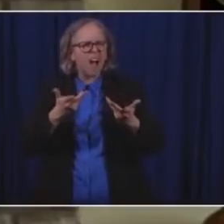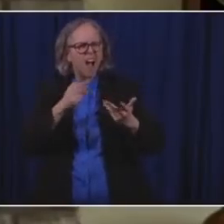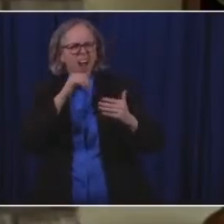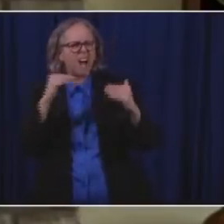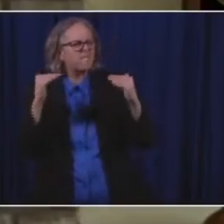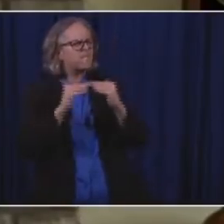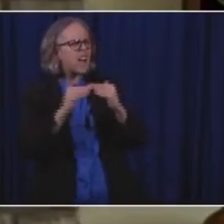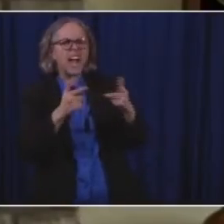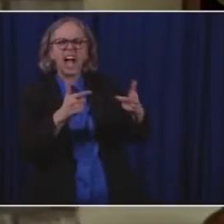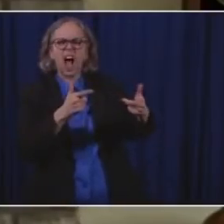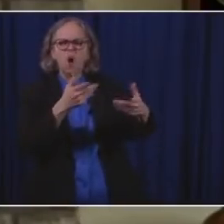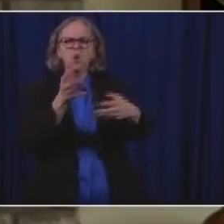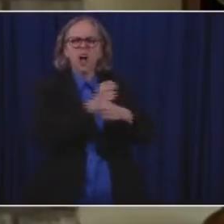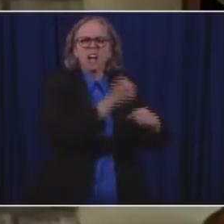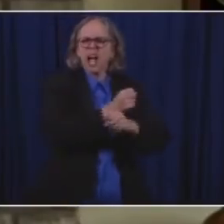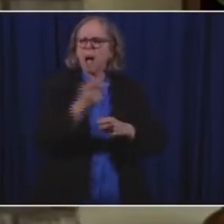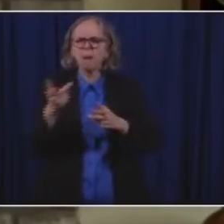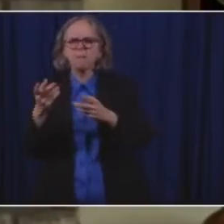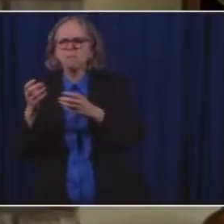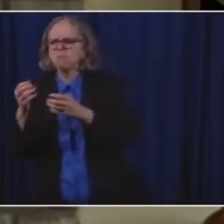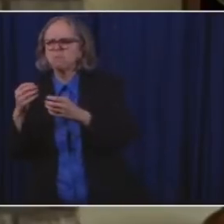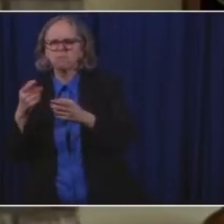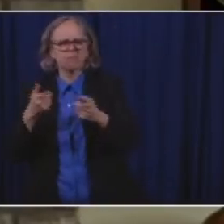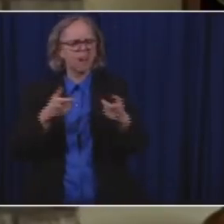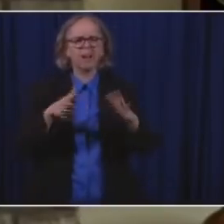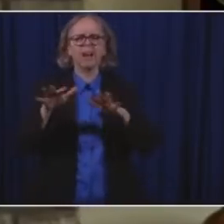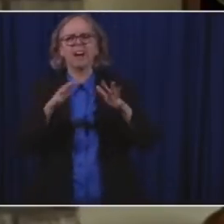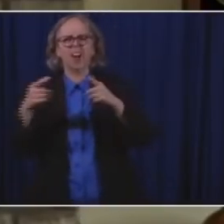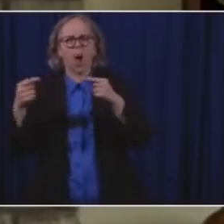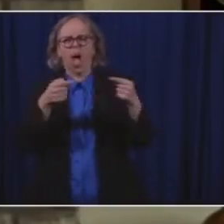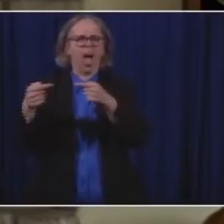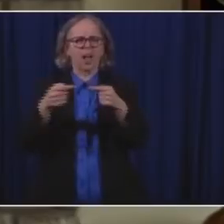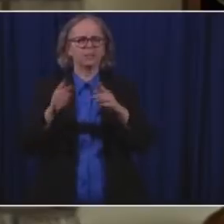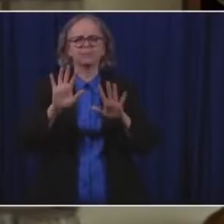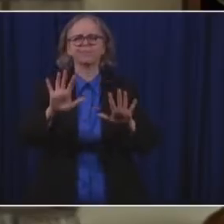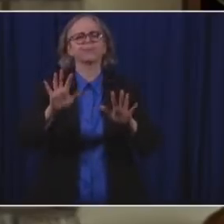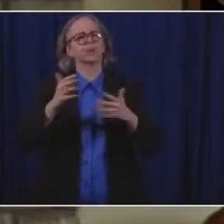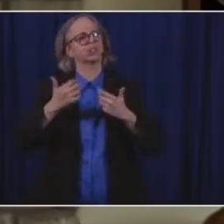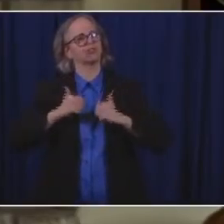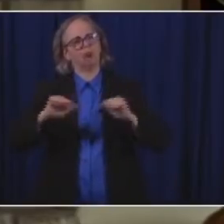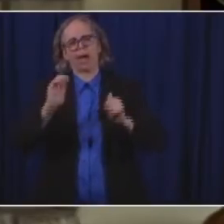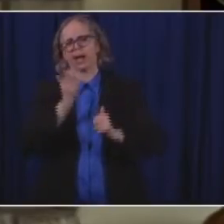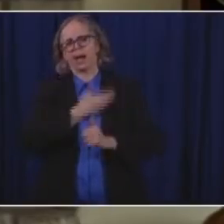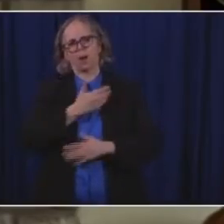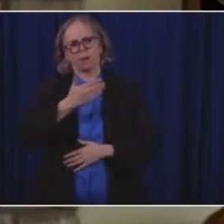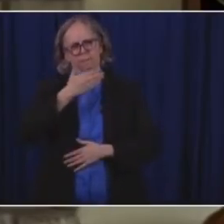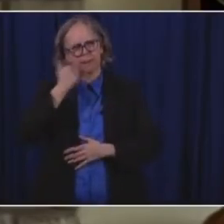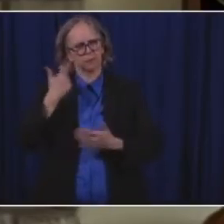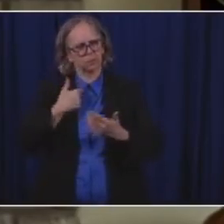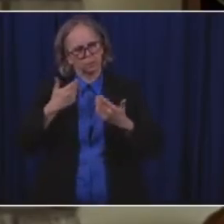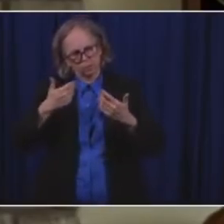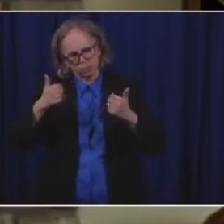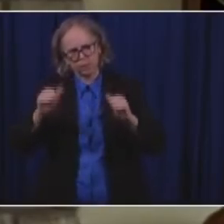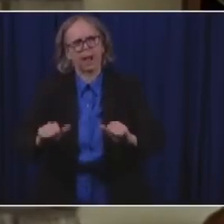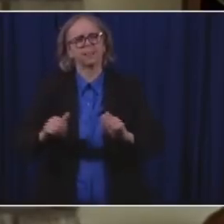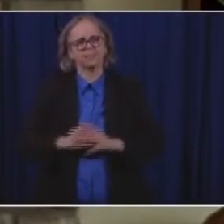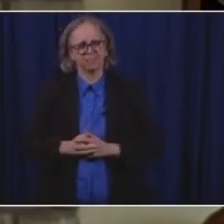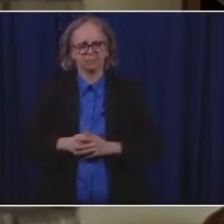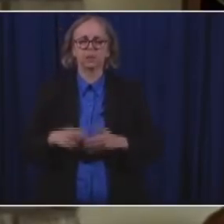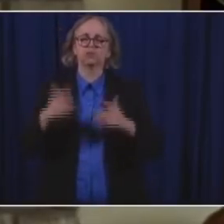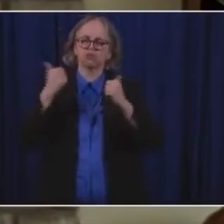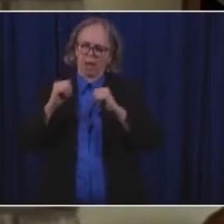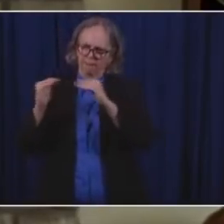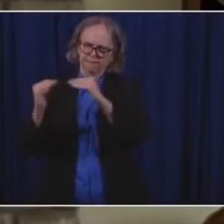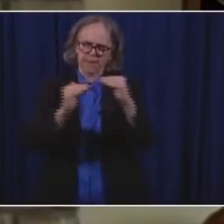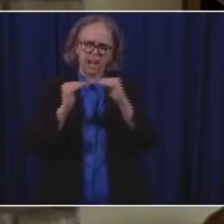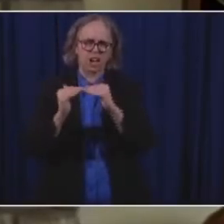vulnerable. We're going to try to do, the best that we can to be fair, and we're going to seek guidance. This is not